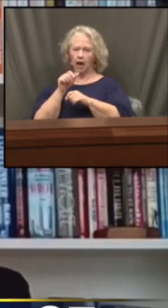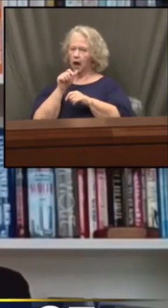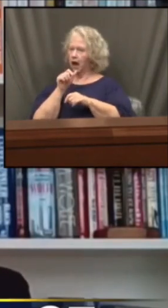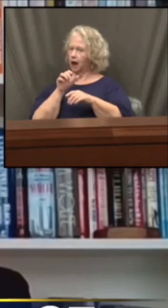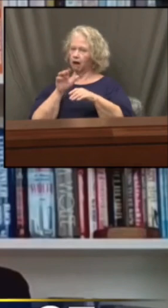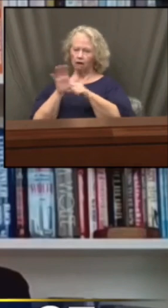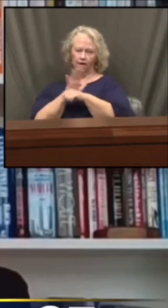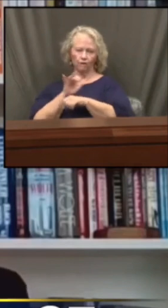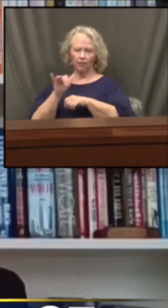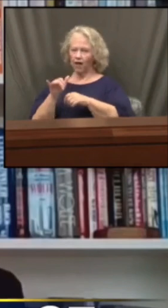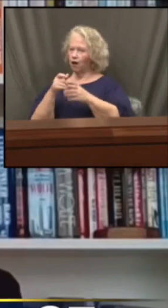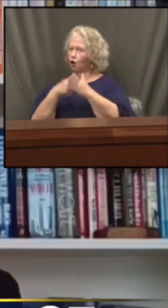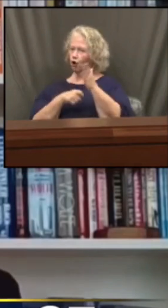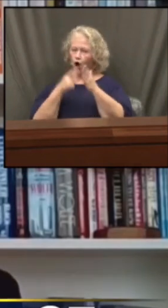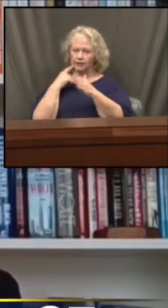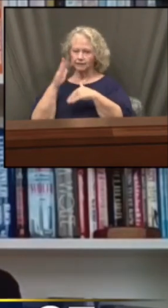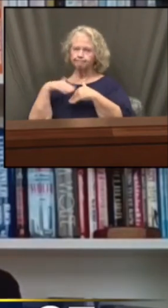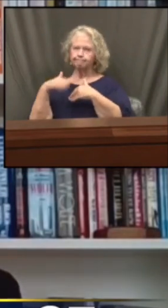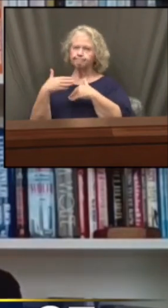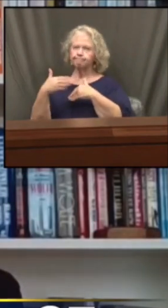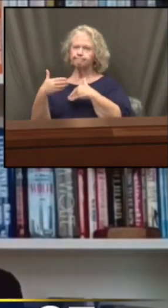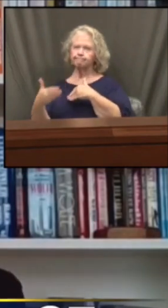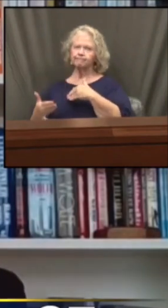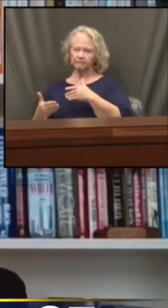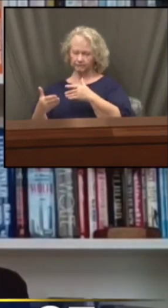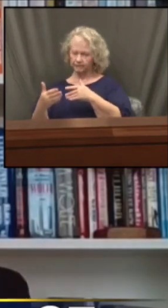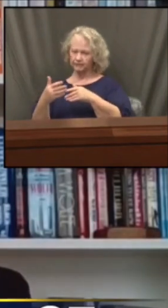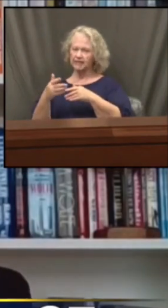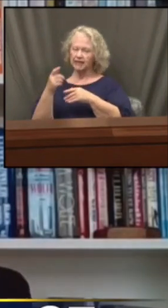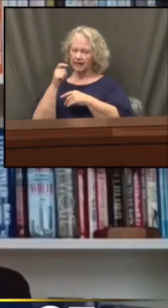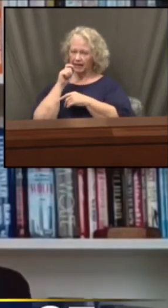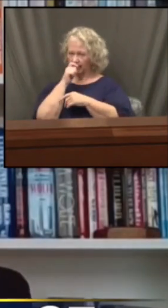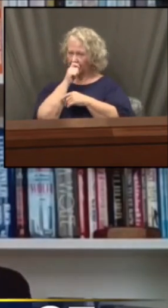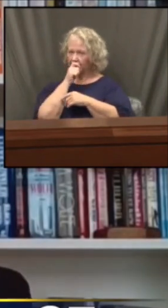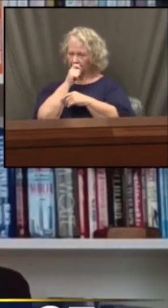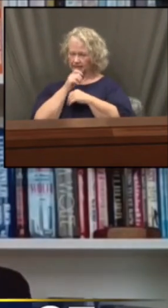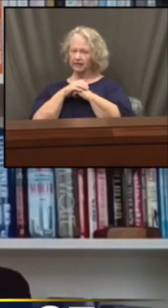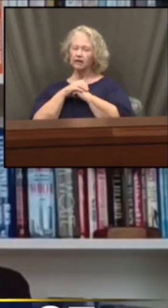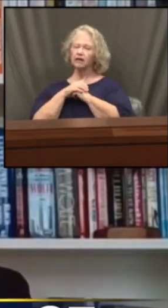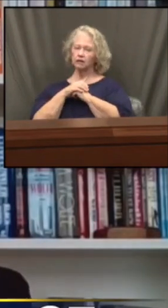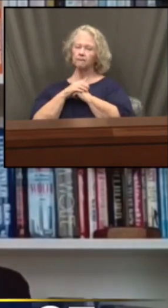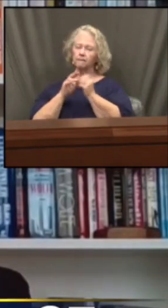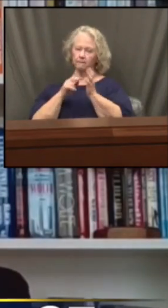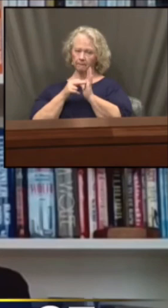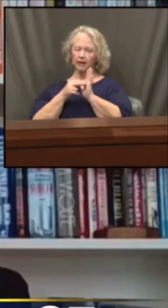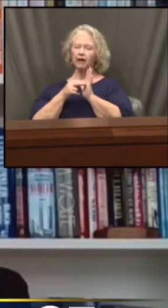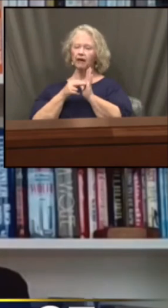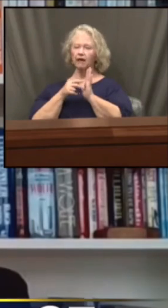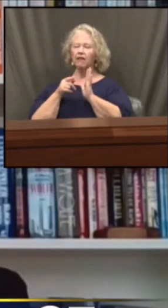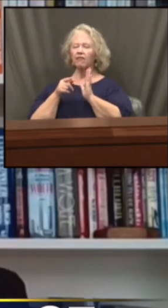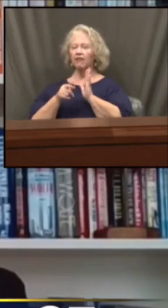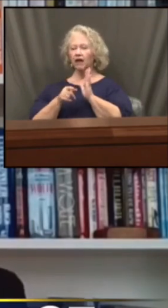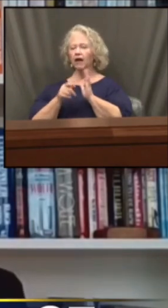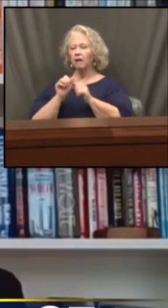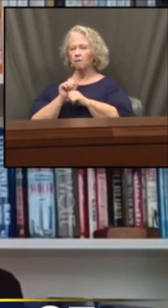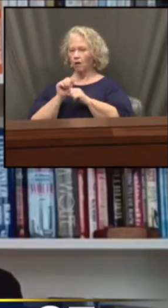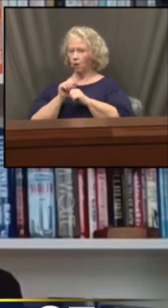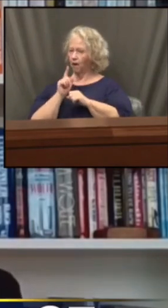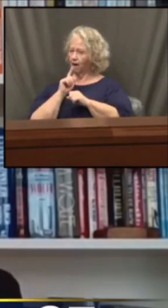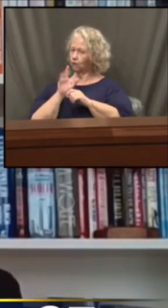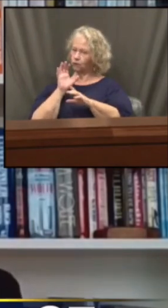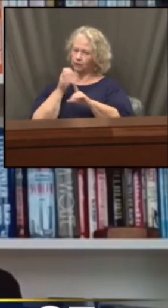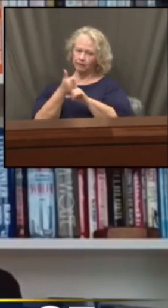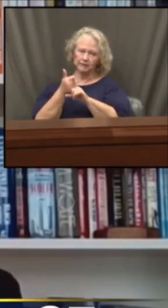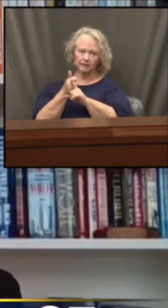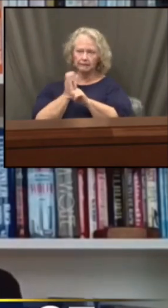that's the current state as of today. So employees will need to seek out testing, and